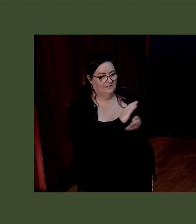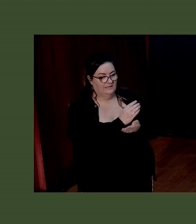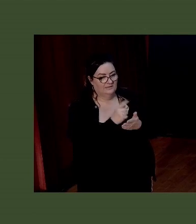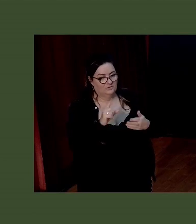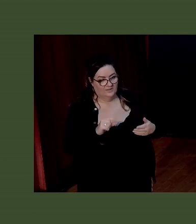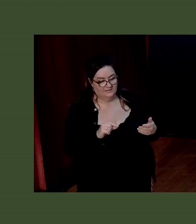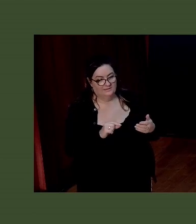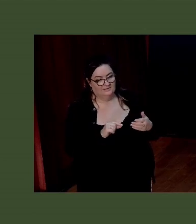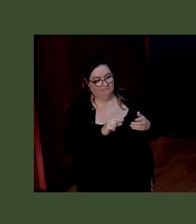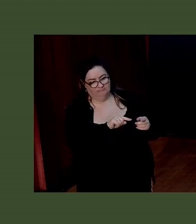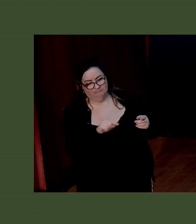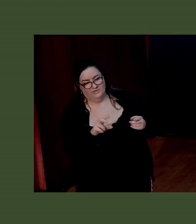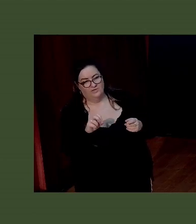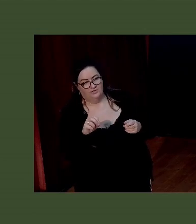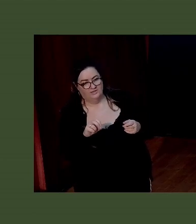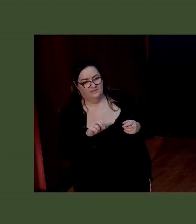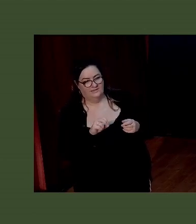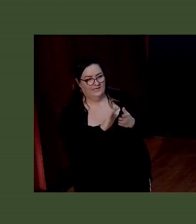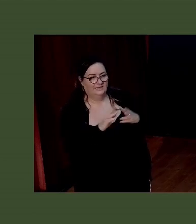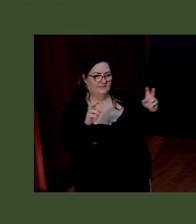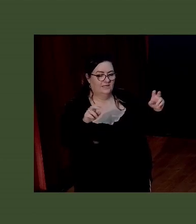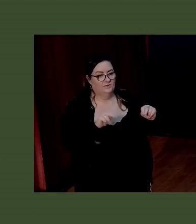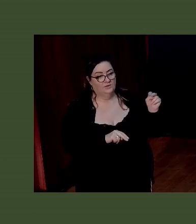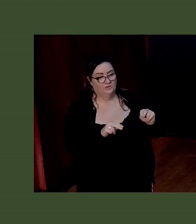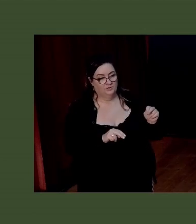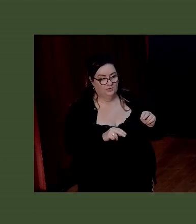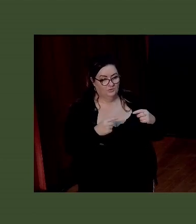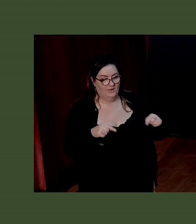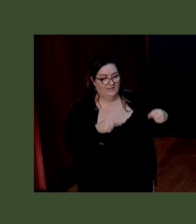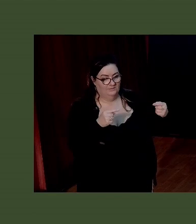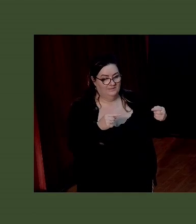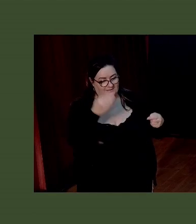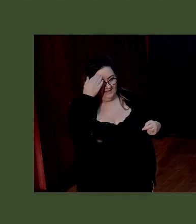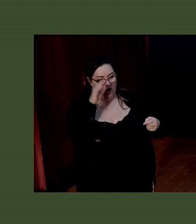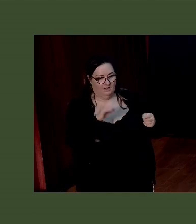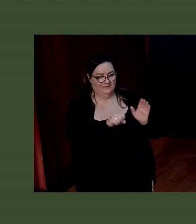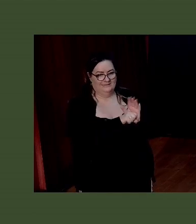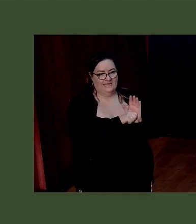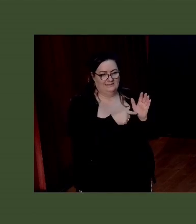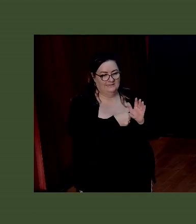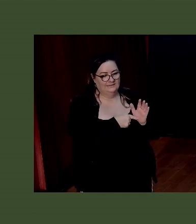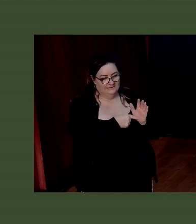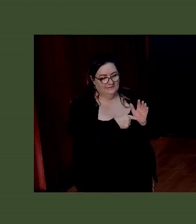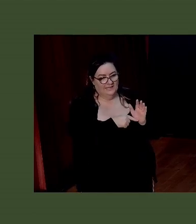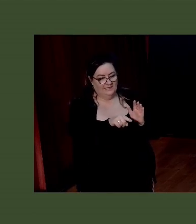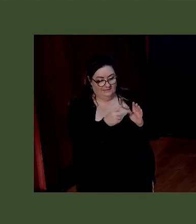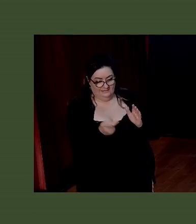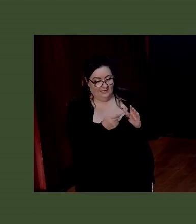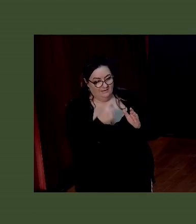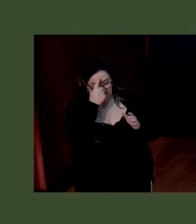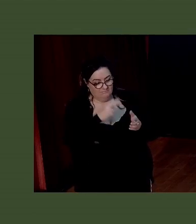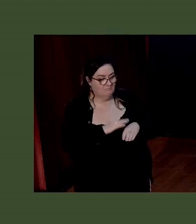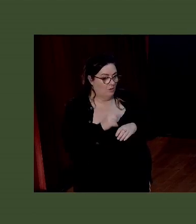the 1930s against the new enemy, the actual patriarchal state in which they were living. And they emerged as the most